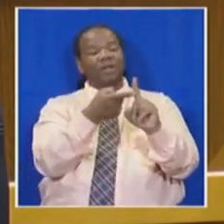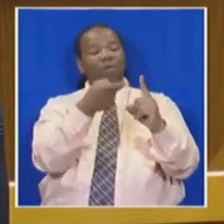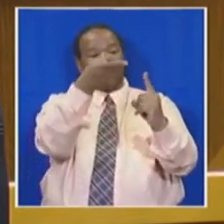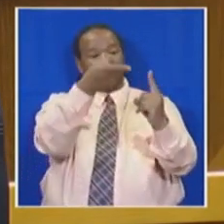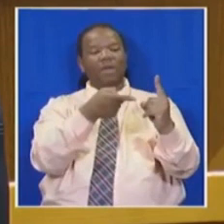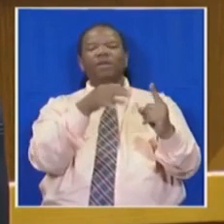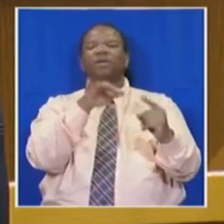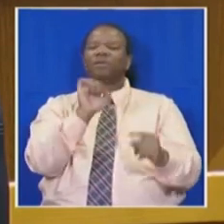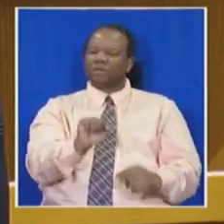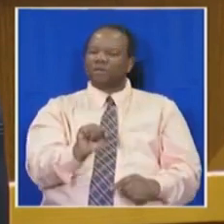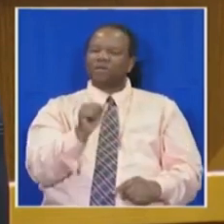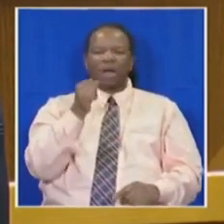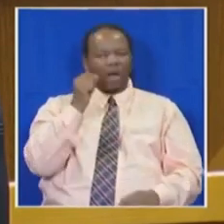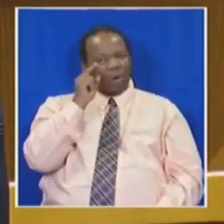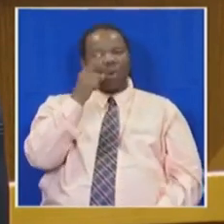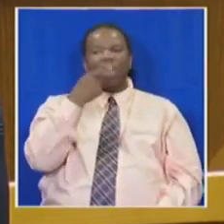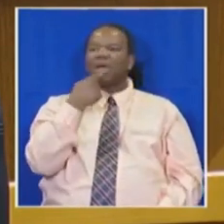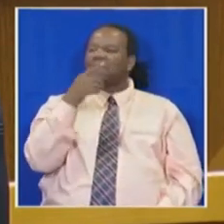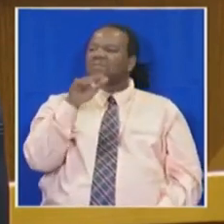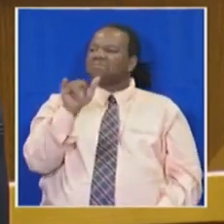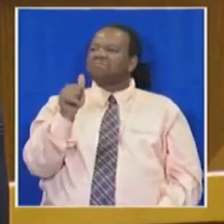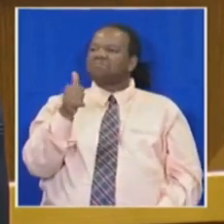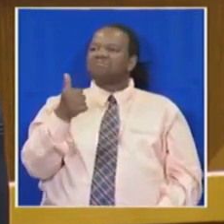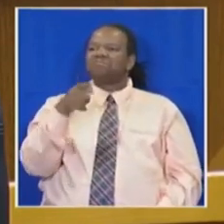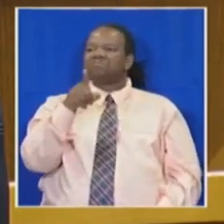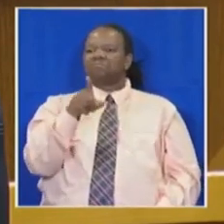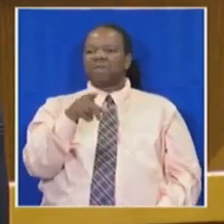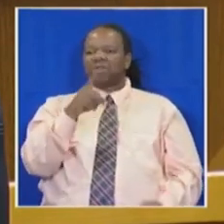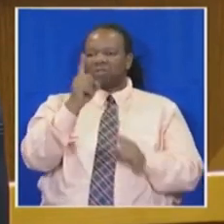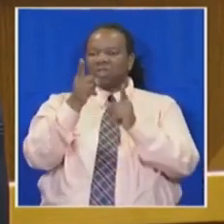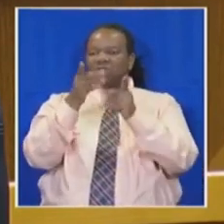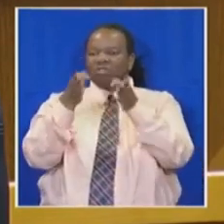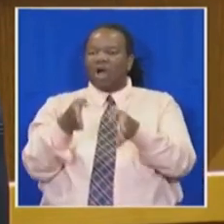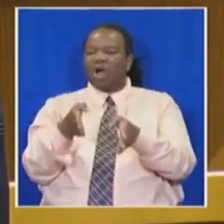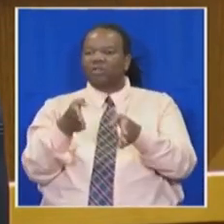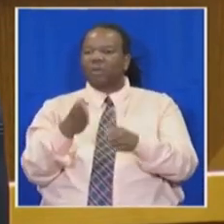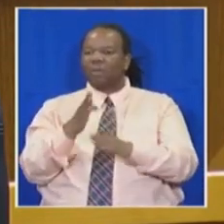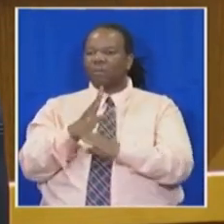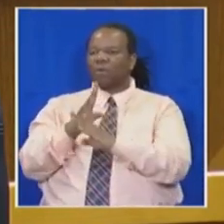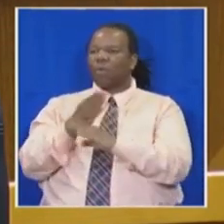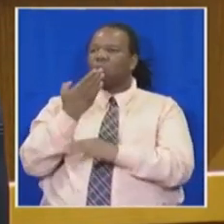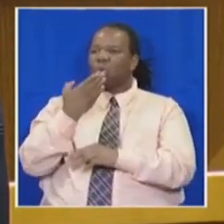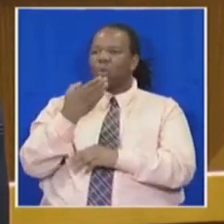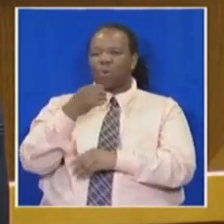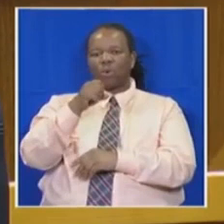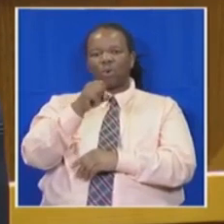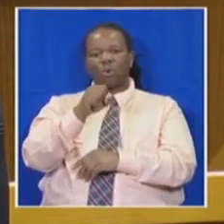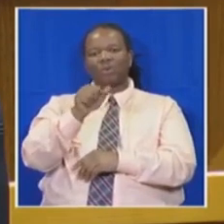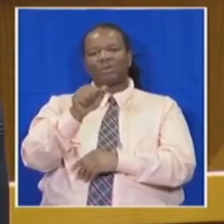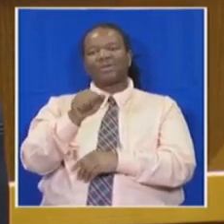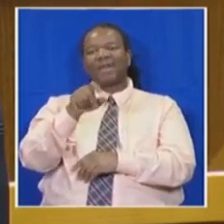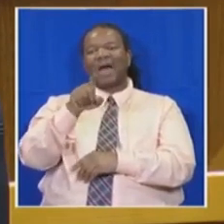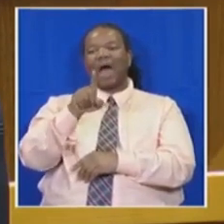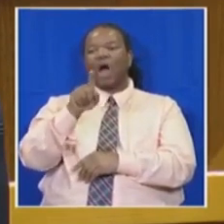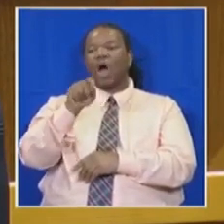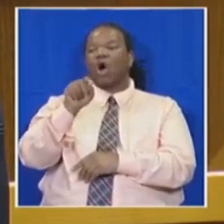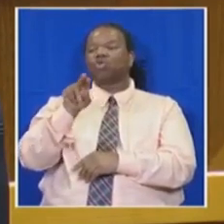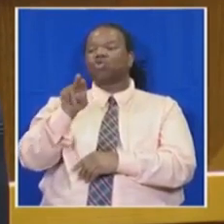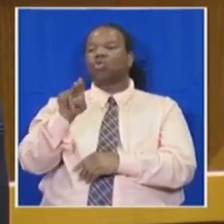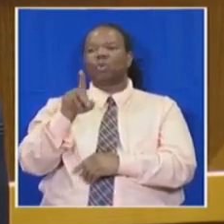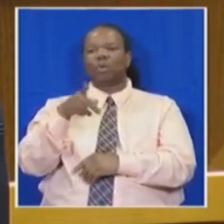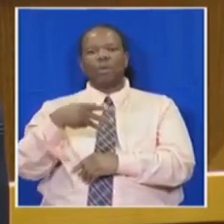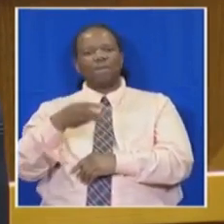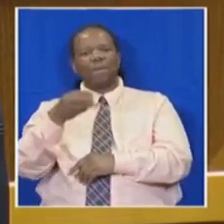the teachers are protected by SATU, and they sometimes protest or go to endless workshops